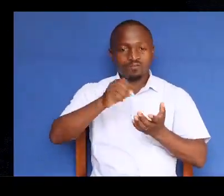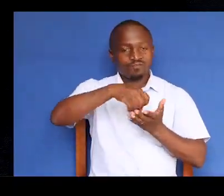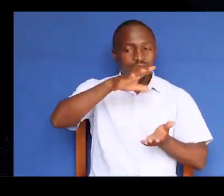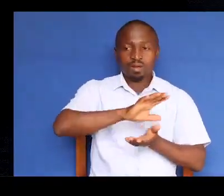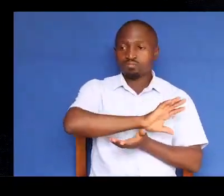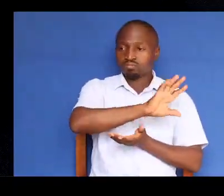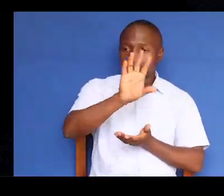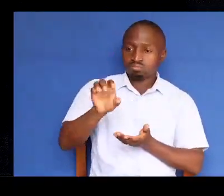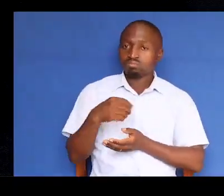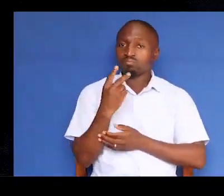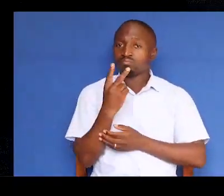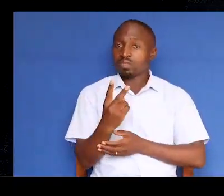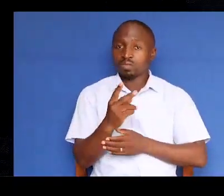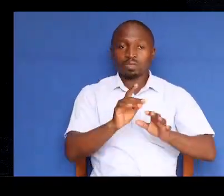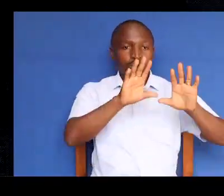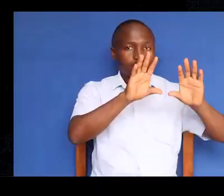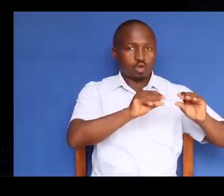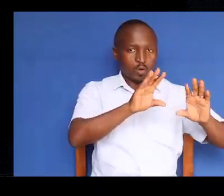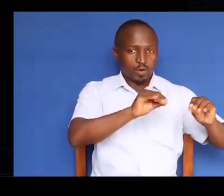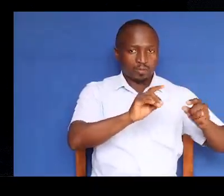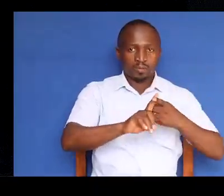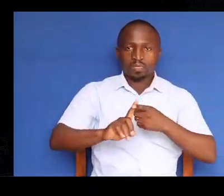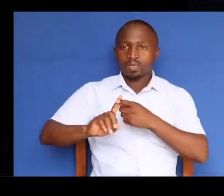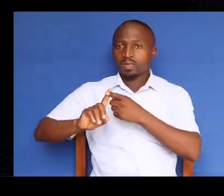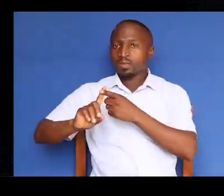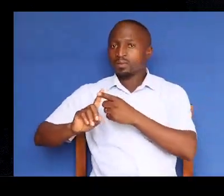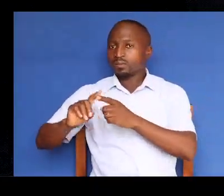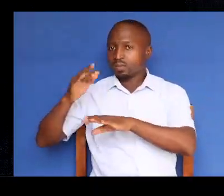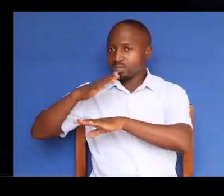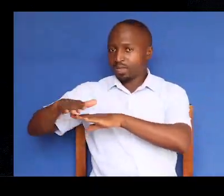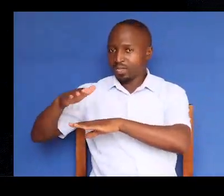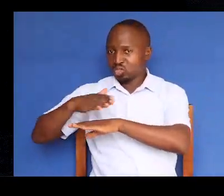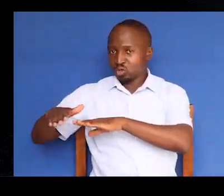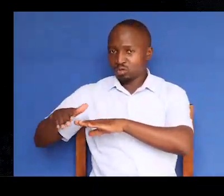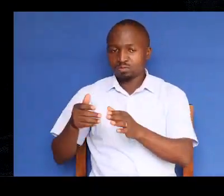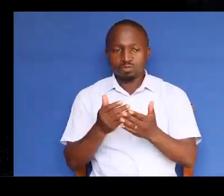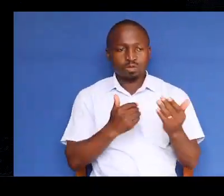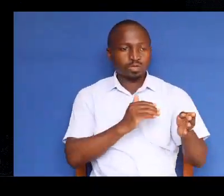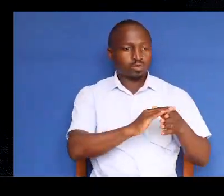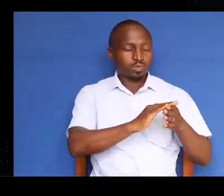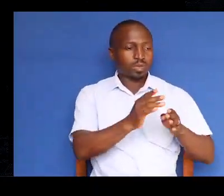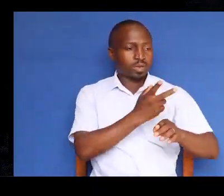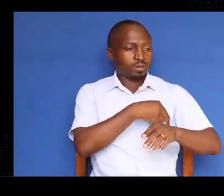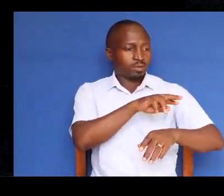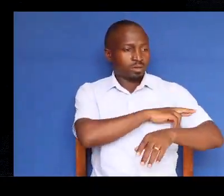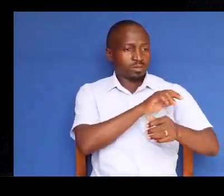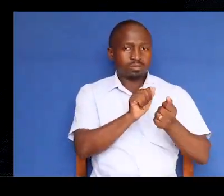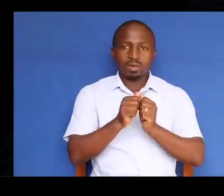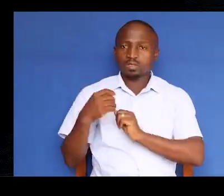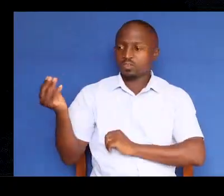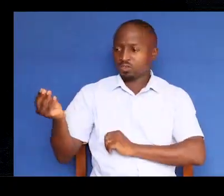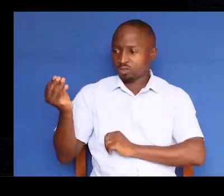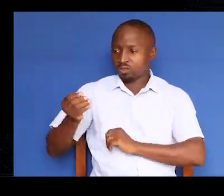of both items, cotton and sisal, because it uses few resources